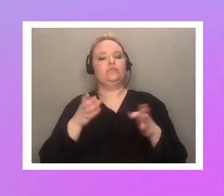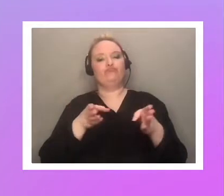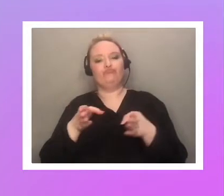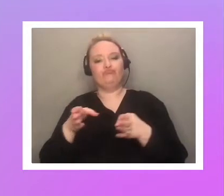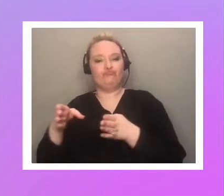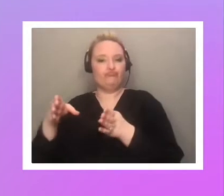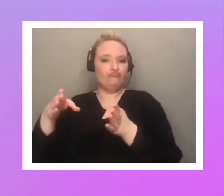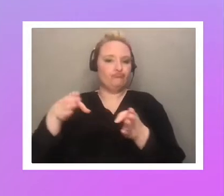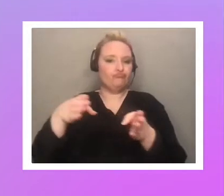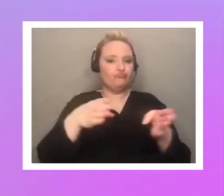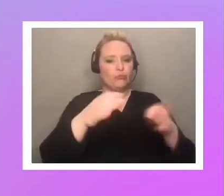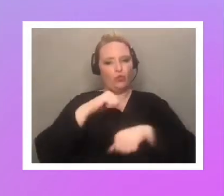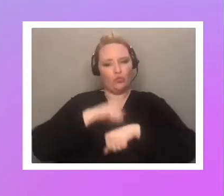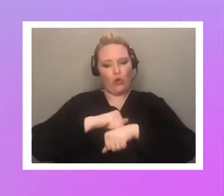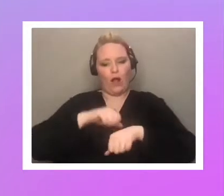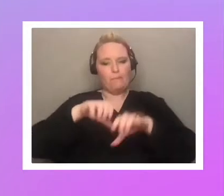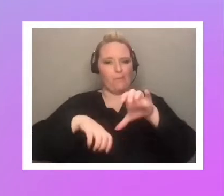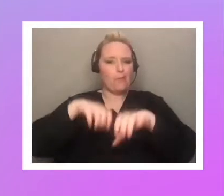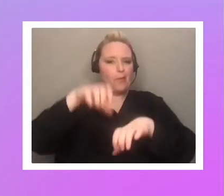path of stones in a